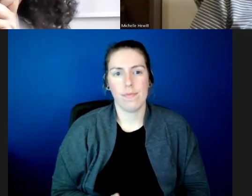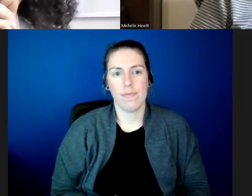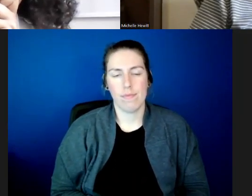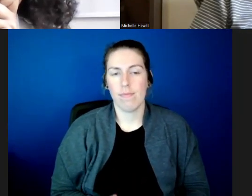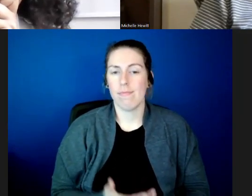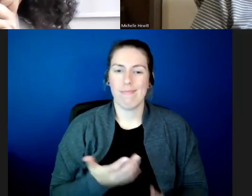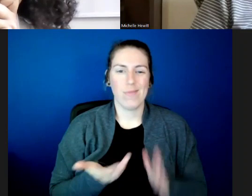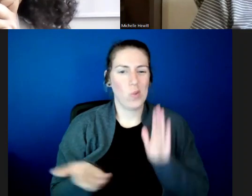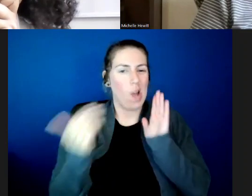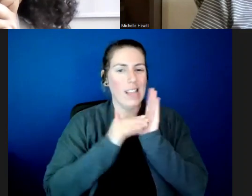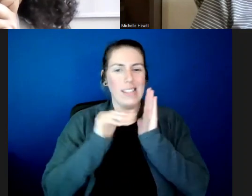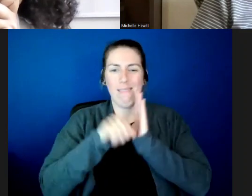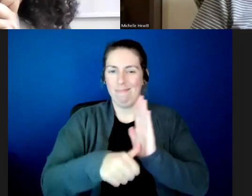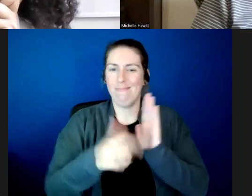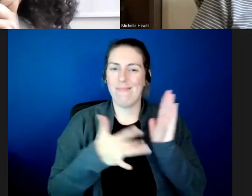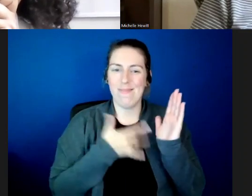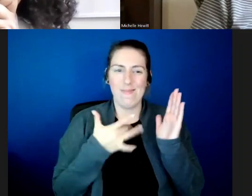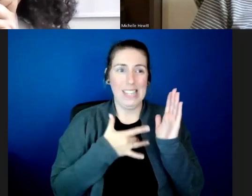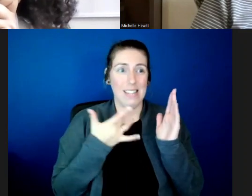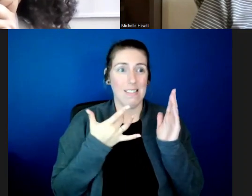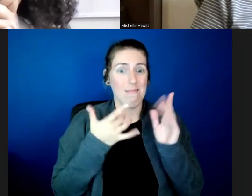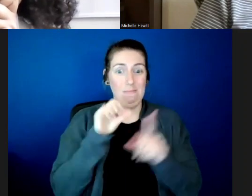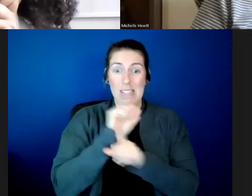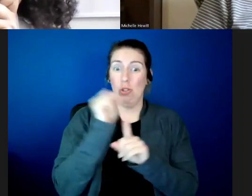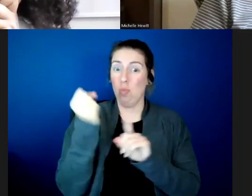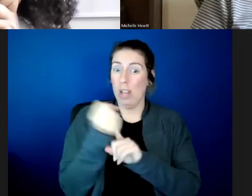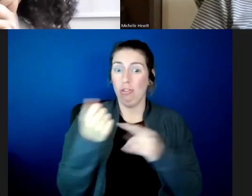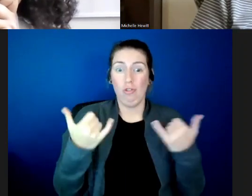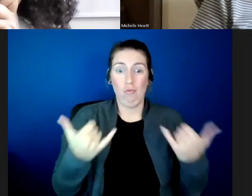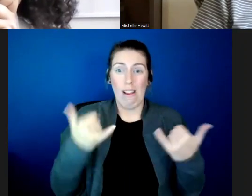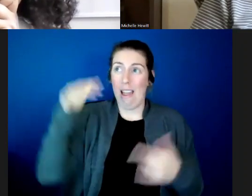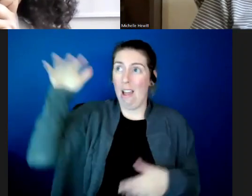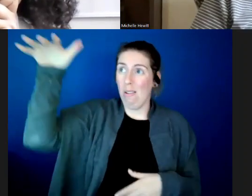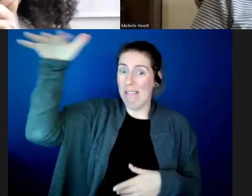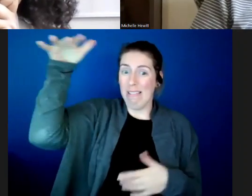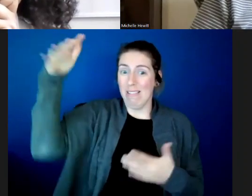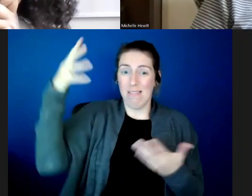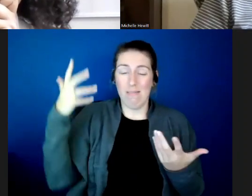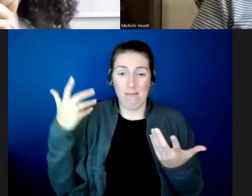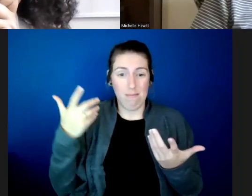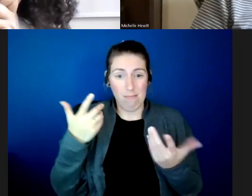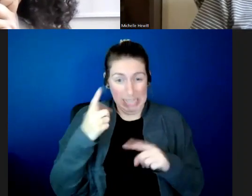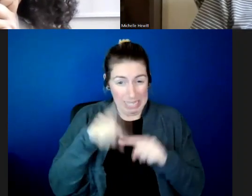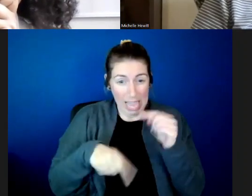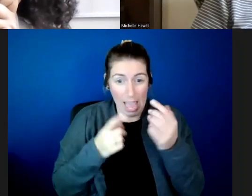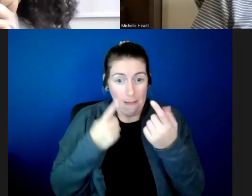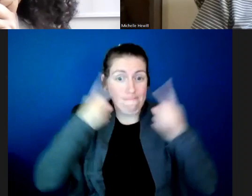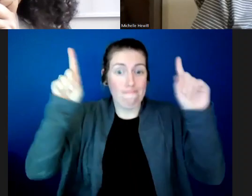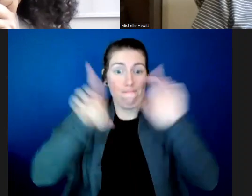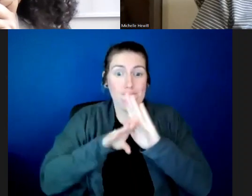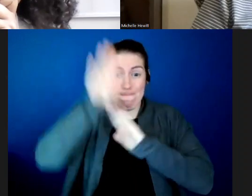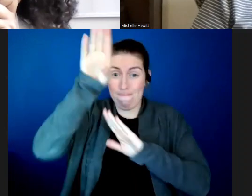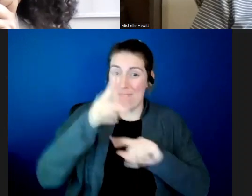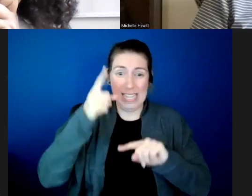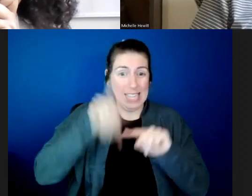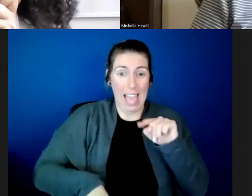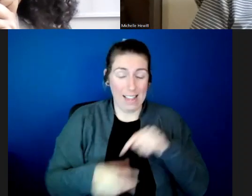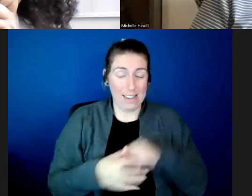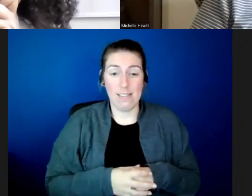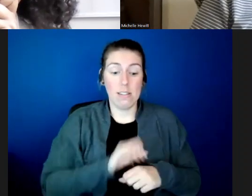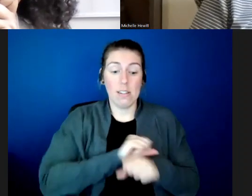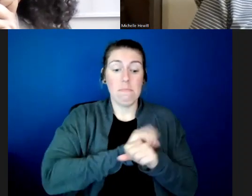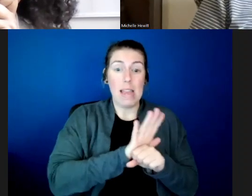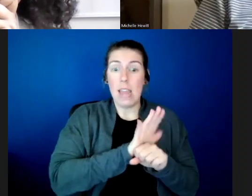systemic situation that people are in, and that has only got worse in the last 3 years with the pandemic and